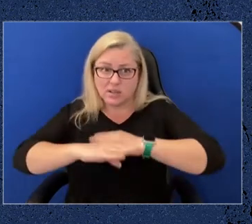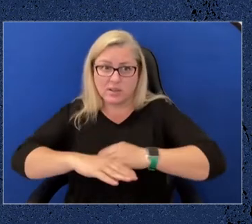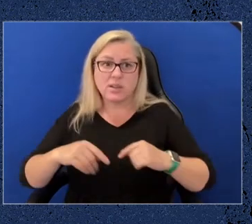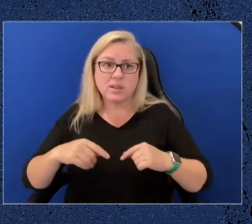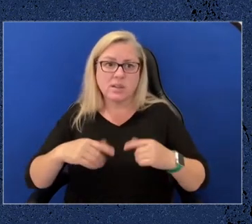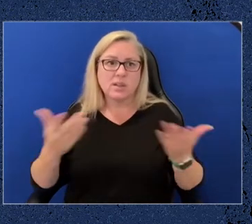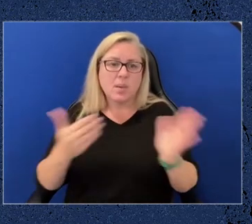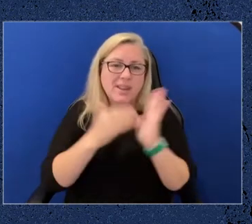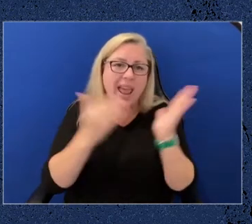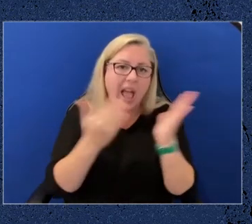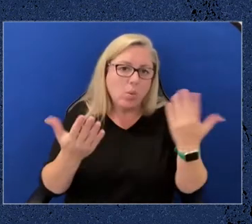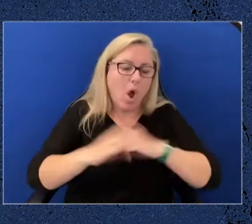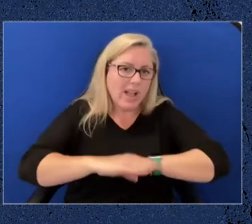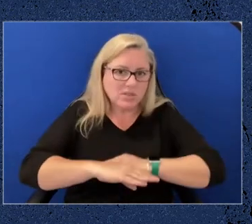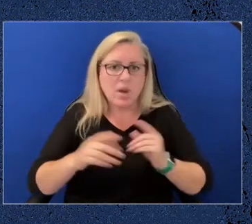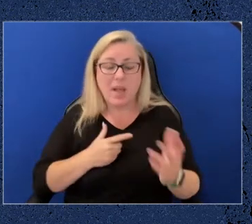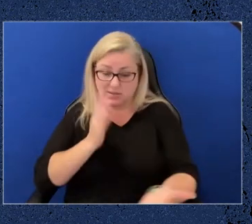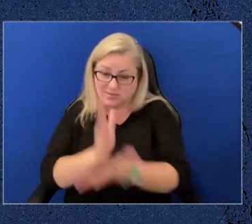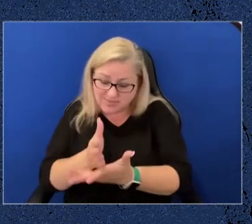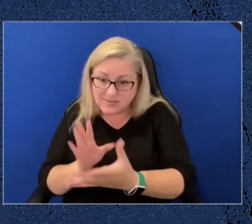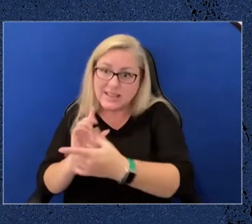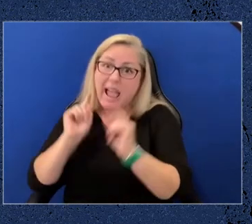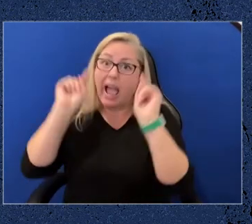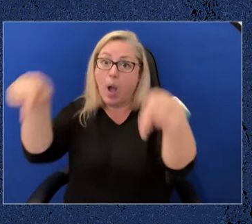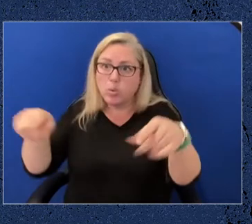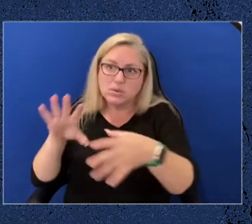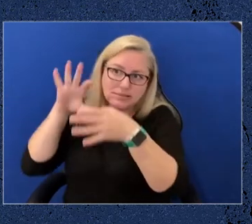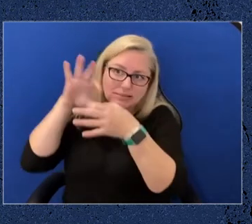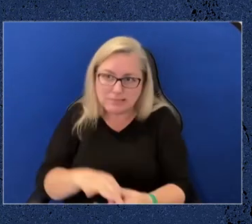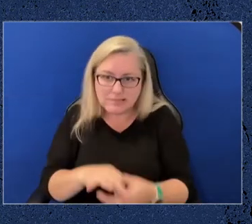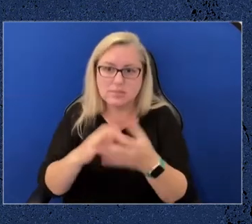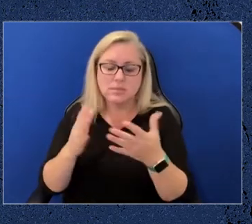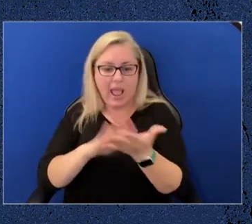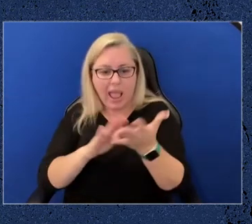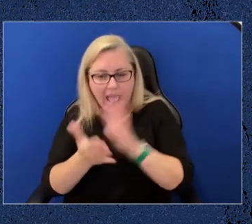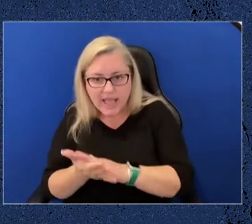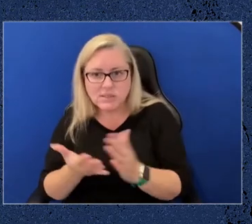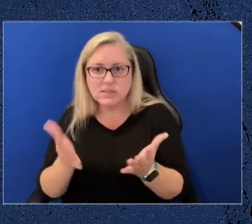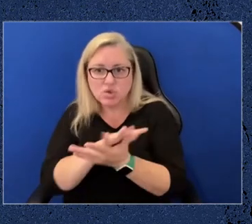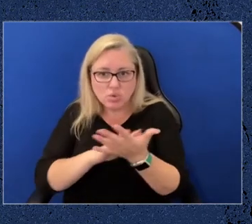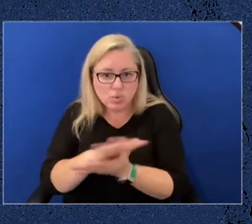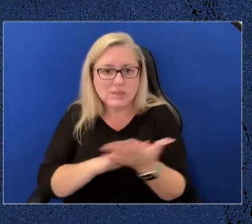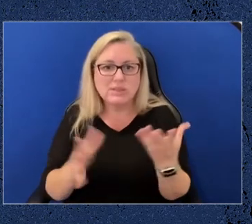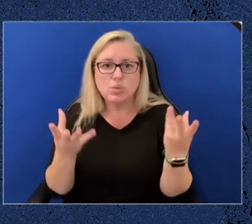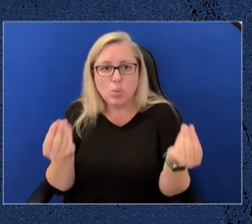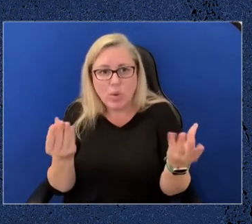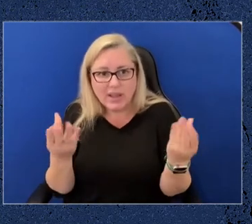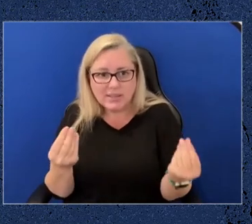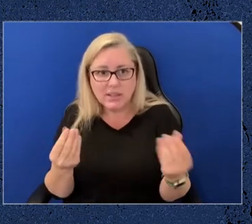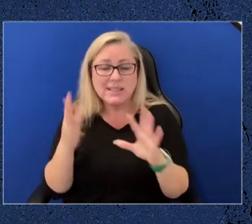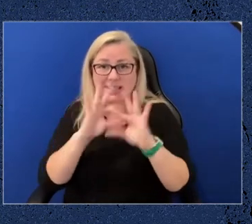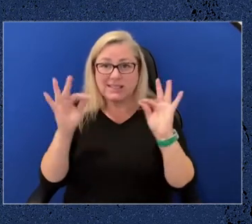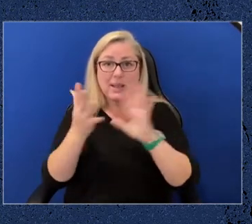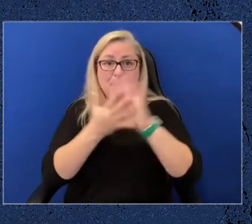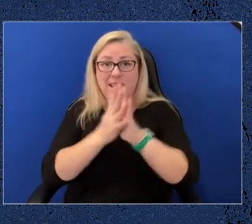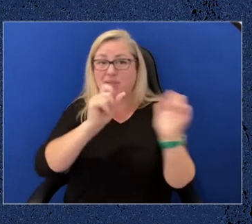now, right? Mm. But to be actively engaged with... Out on, getting your hands dirty and wet and, you know... And that doesn't mean you have to travel out to the